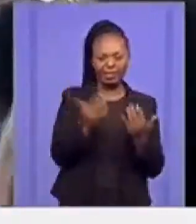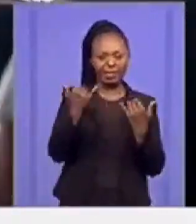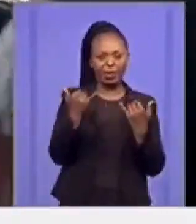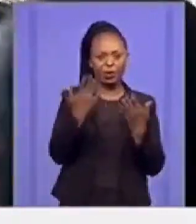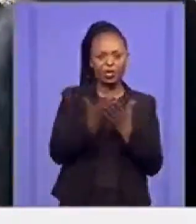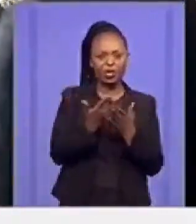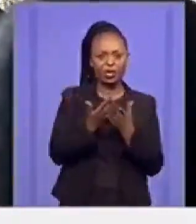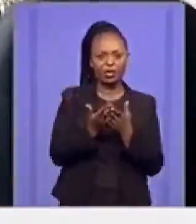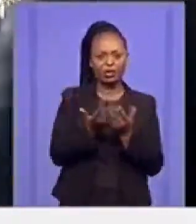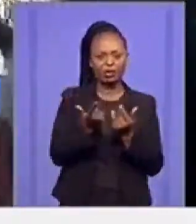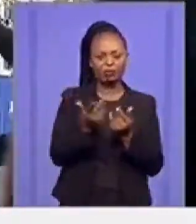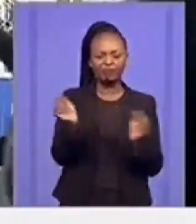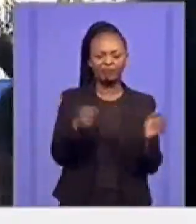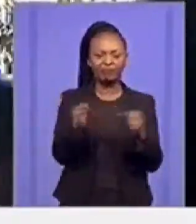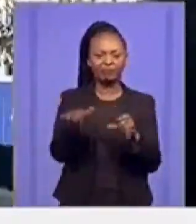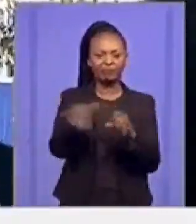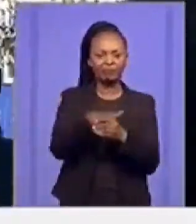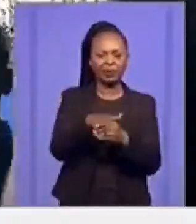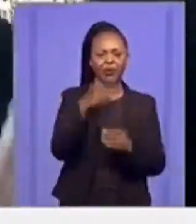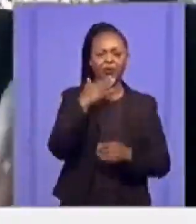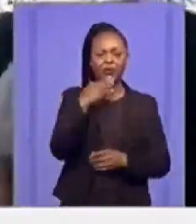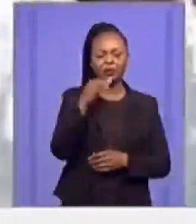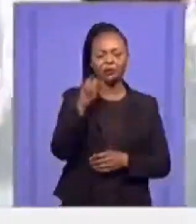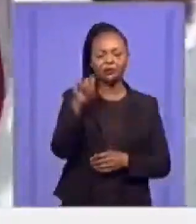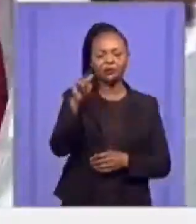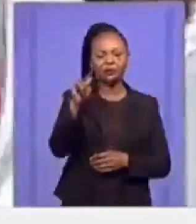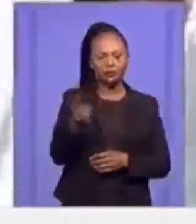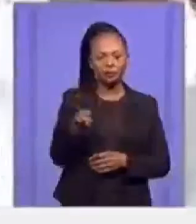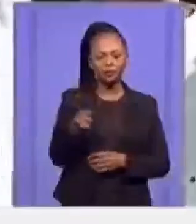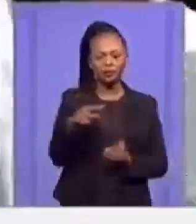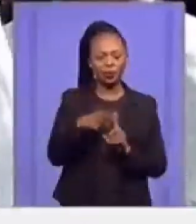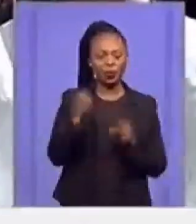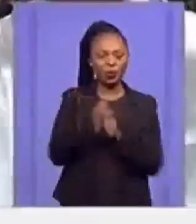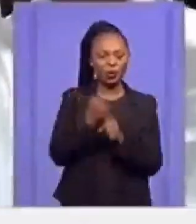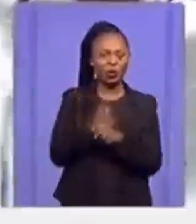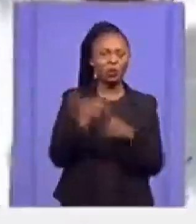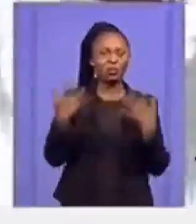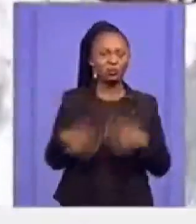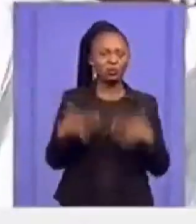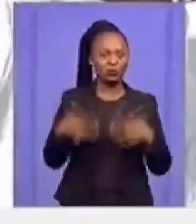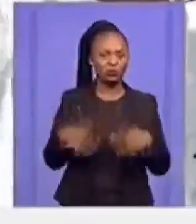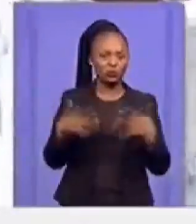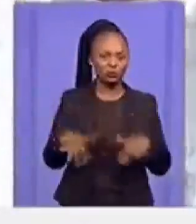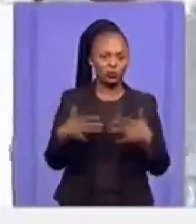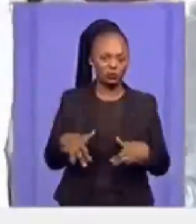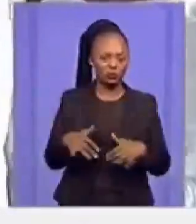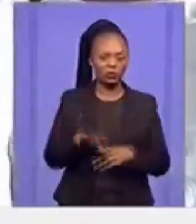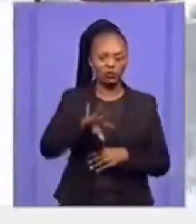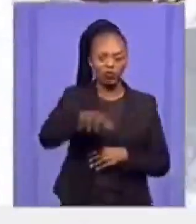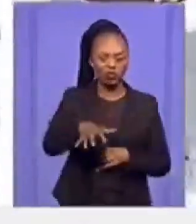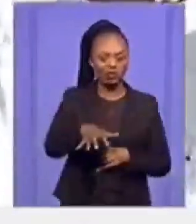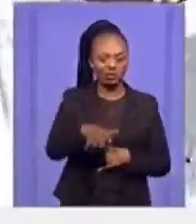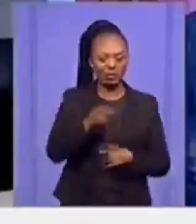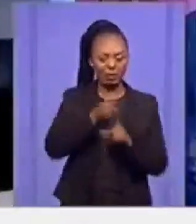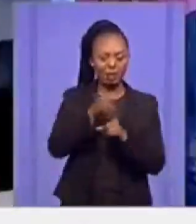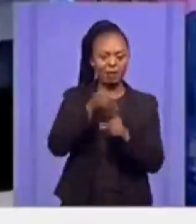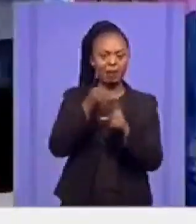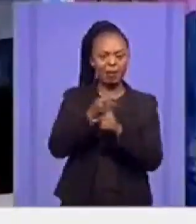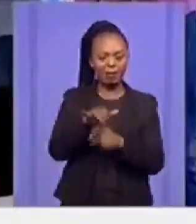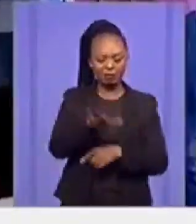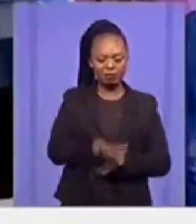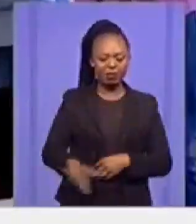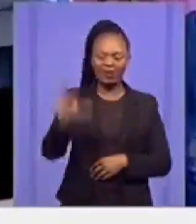sala ka hare ho kabineteng ke Tate Magwe go latela tshebetso ya hae ha e sale e ba letona la thuto ka hare ho province ya